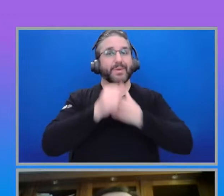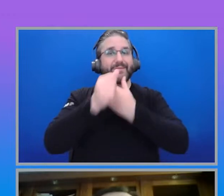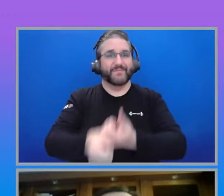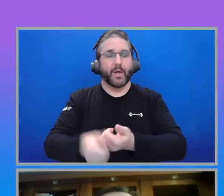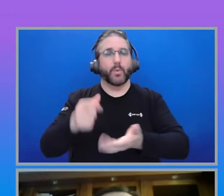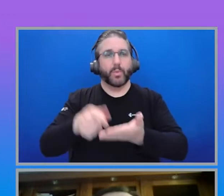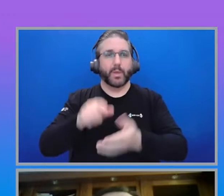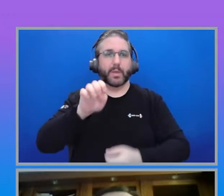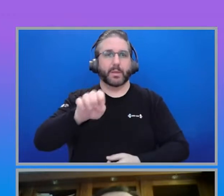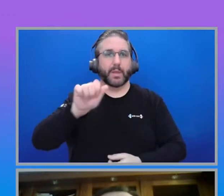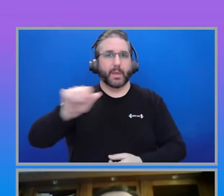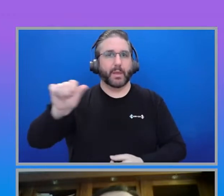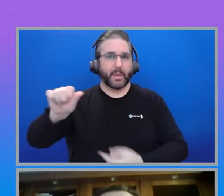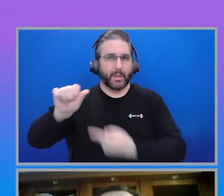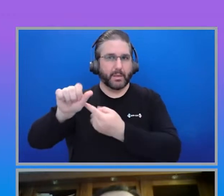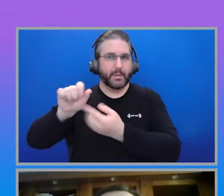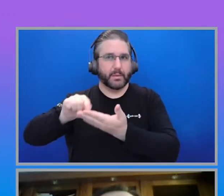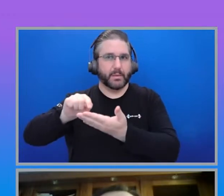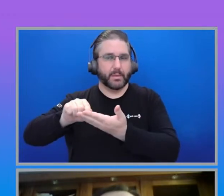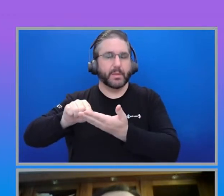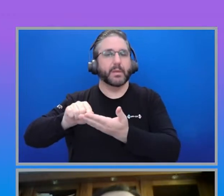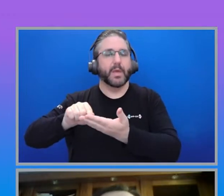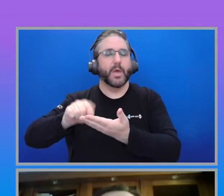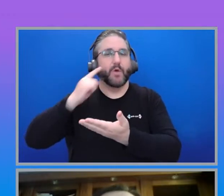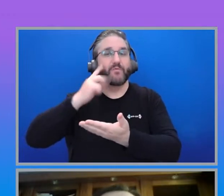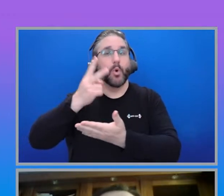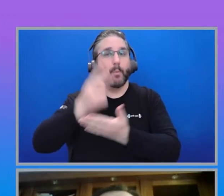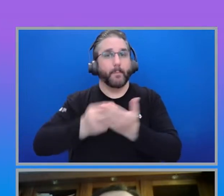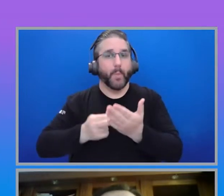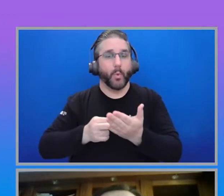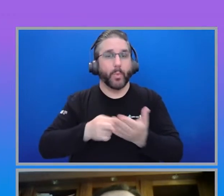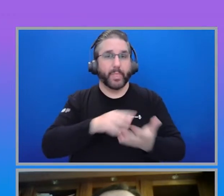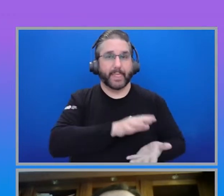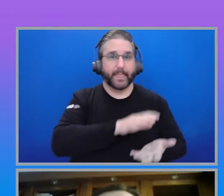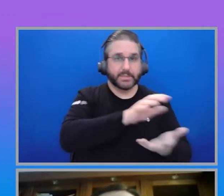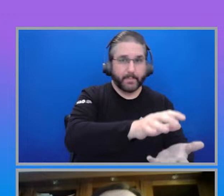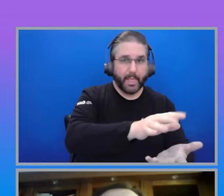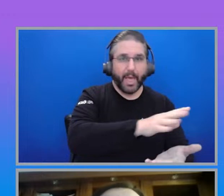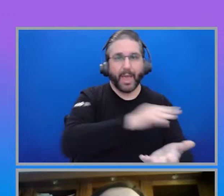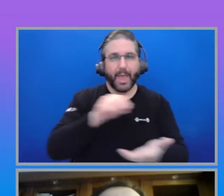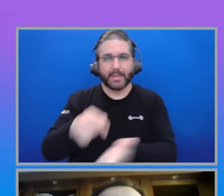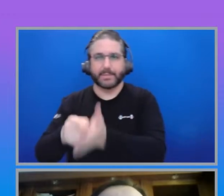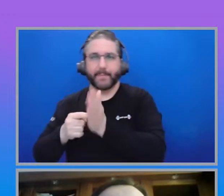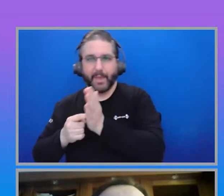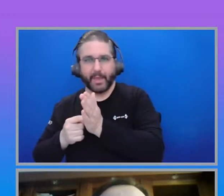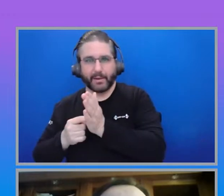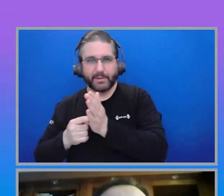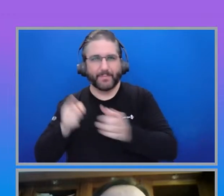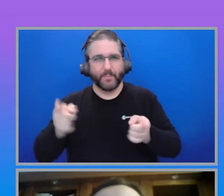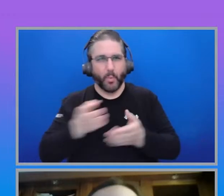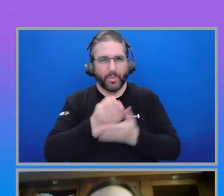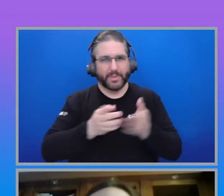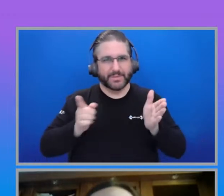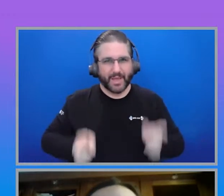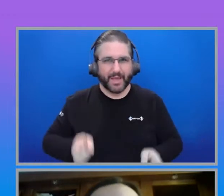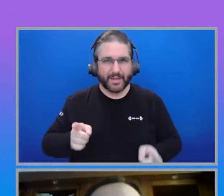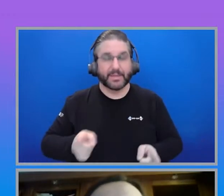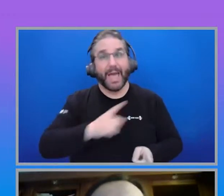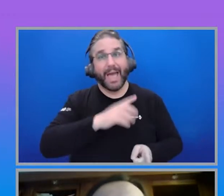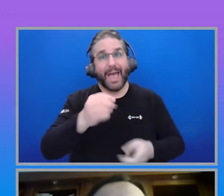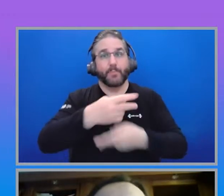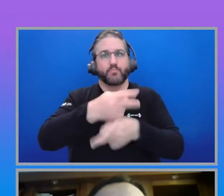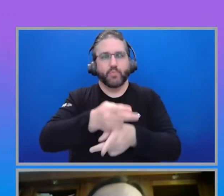the supply side and the demand side, and also the products that will have to comply with the same requirements.